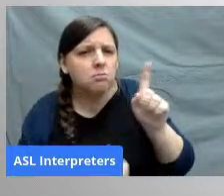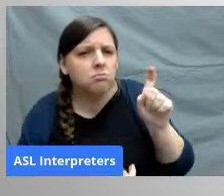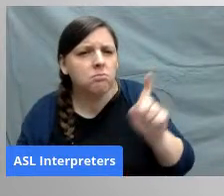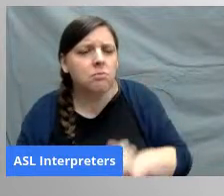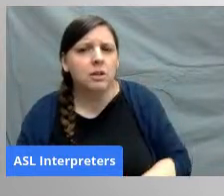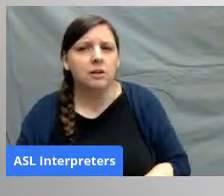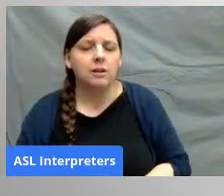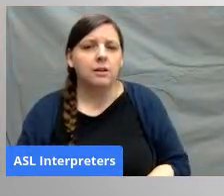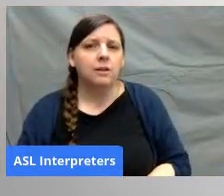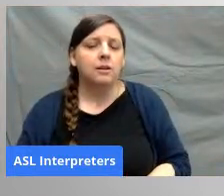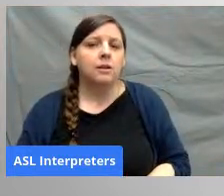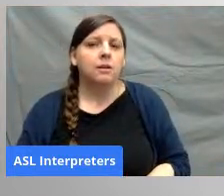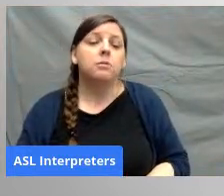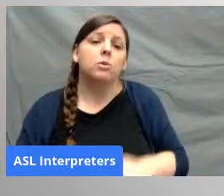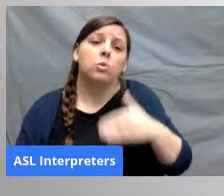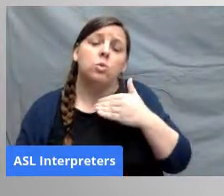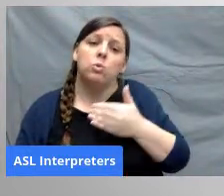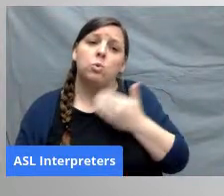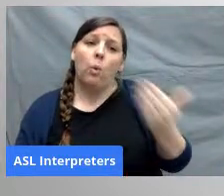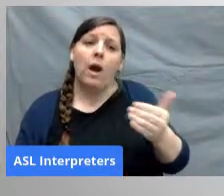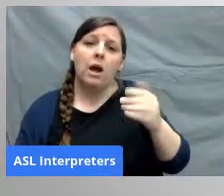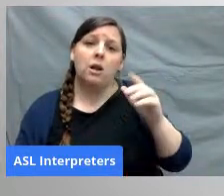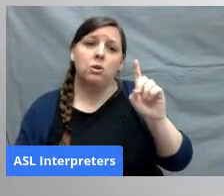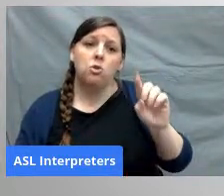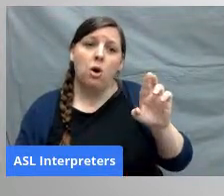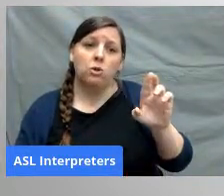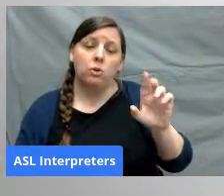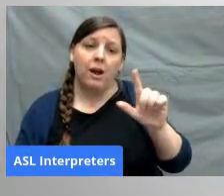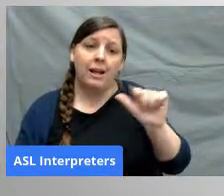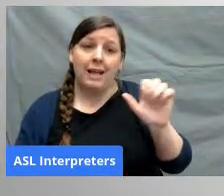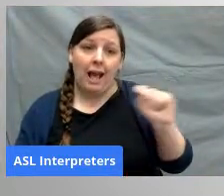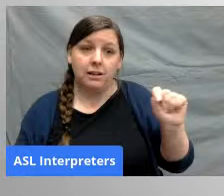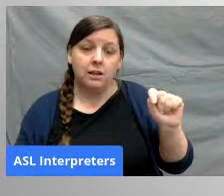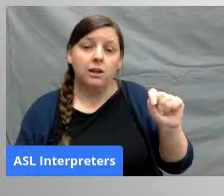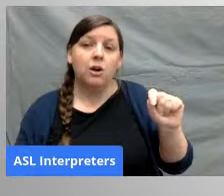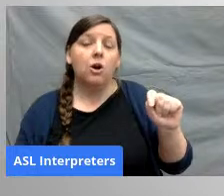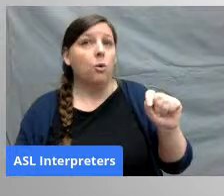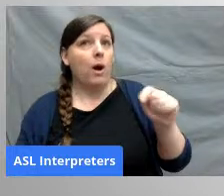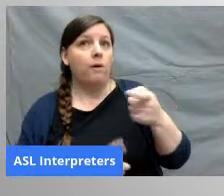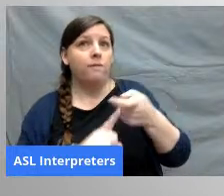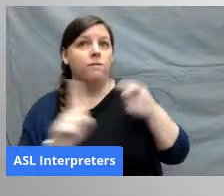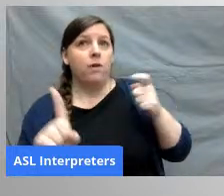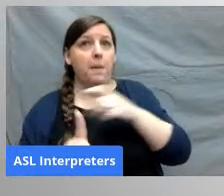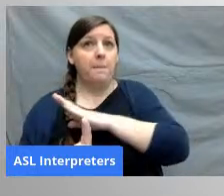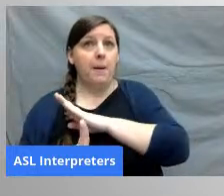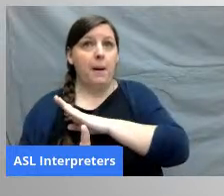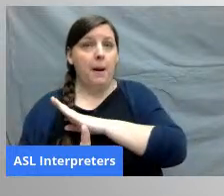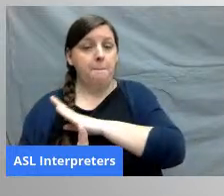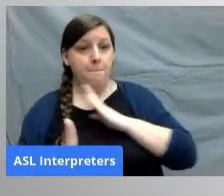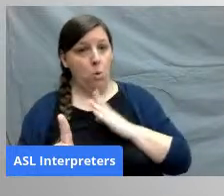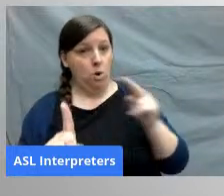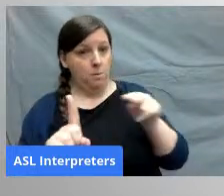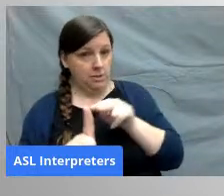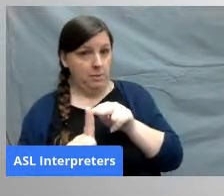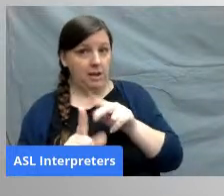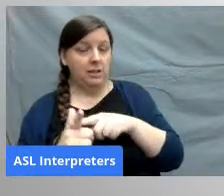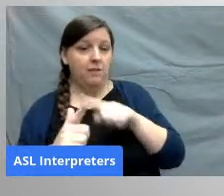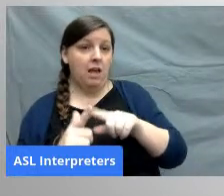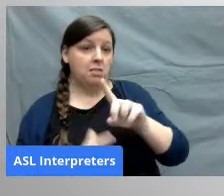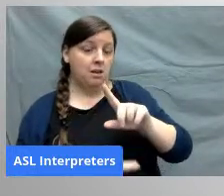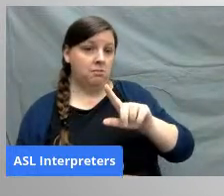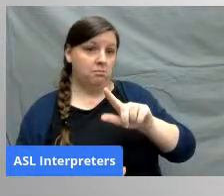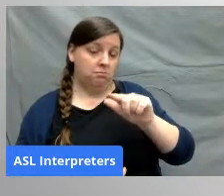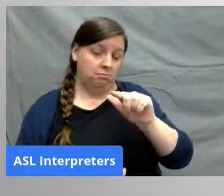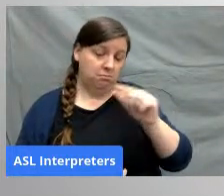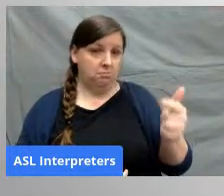So Go ahead, Dr. Gant. Well, I was just saying more so from a board perspective, and then maybe Dr. Thomas can speak to you from a